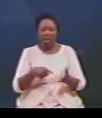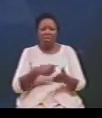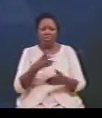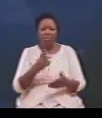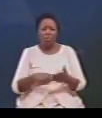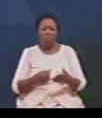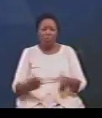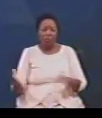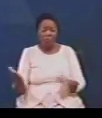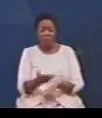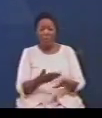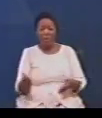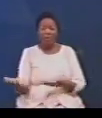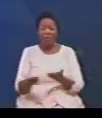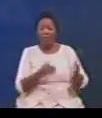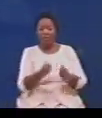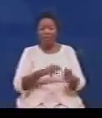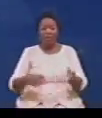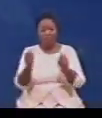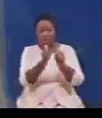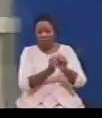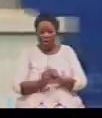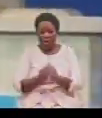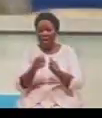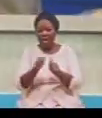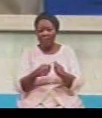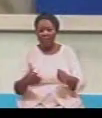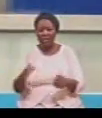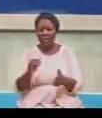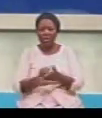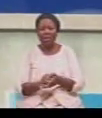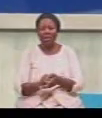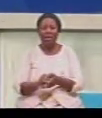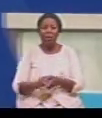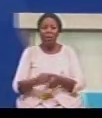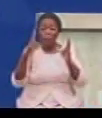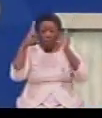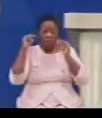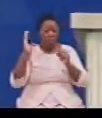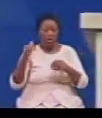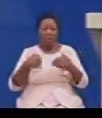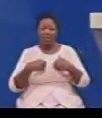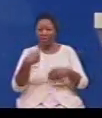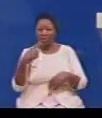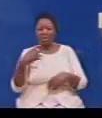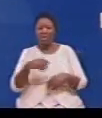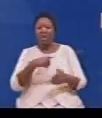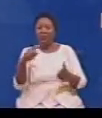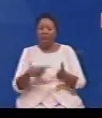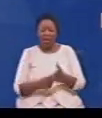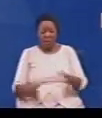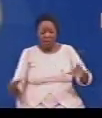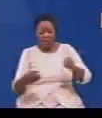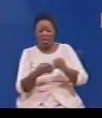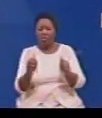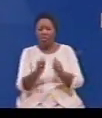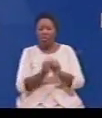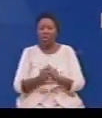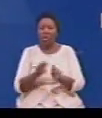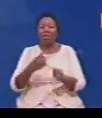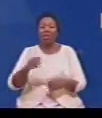collects together everything that Moses could have said. This collects together